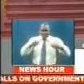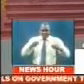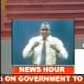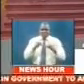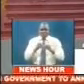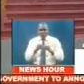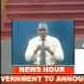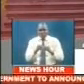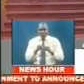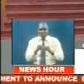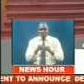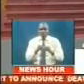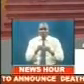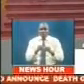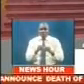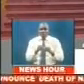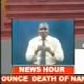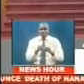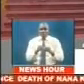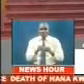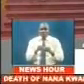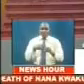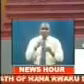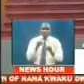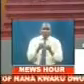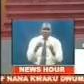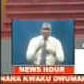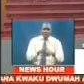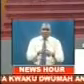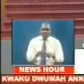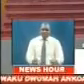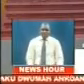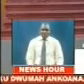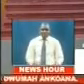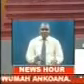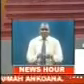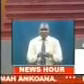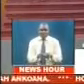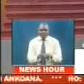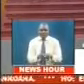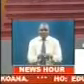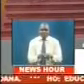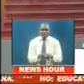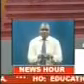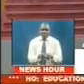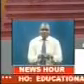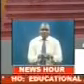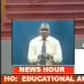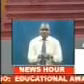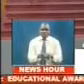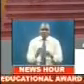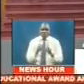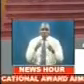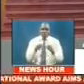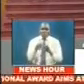single spine sustainability. That was very much done. After that, ourselves, we prepared the homegrown. We went to